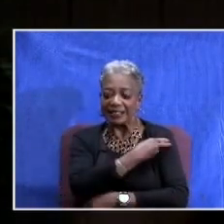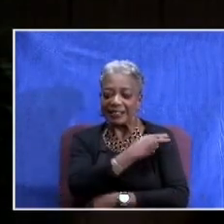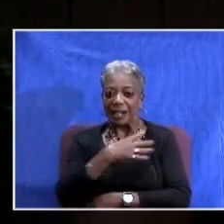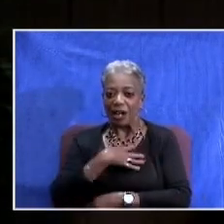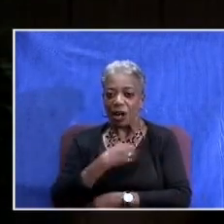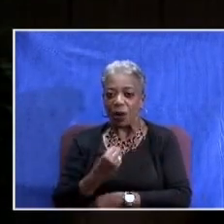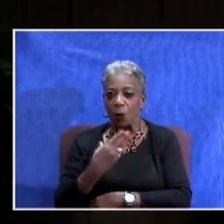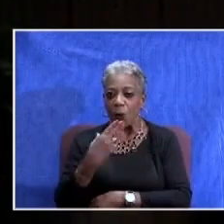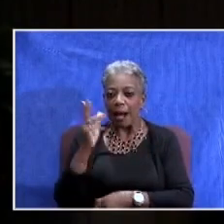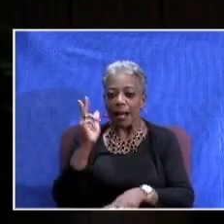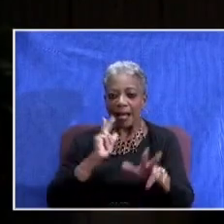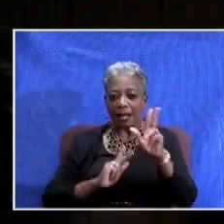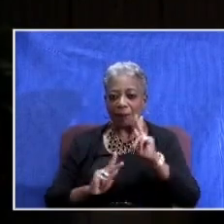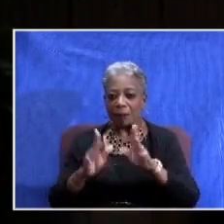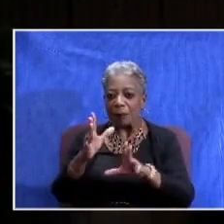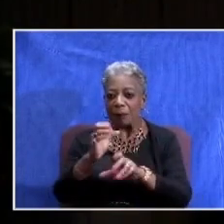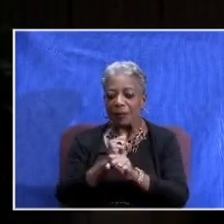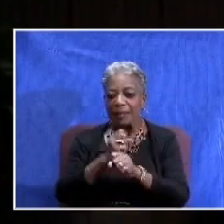monetized.